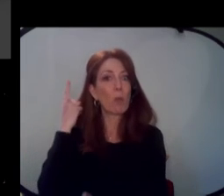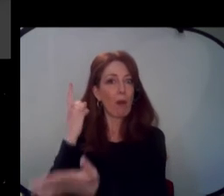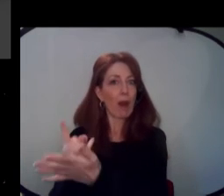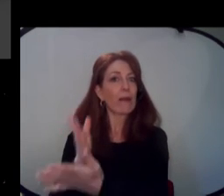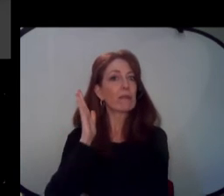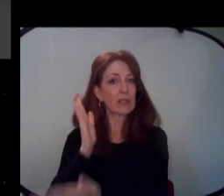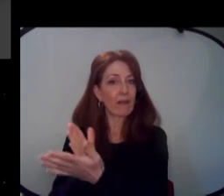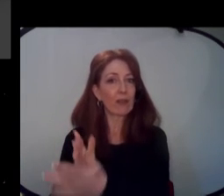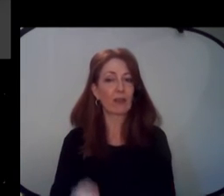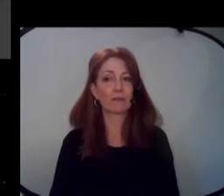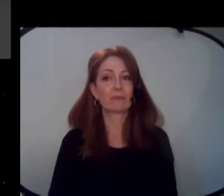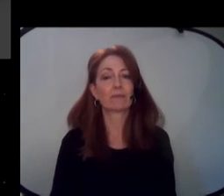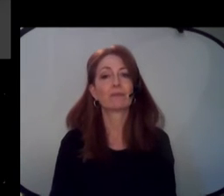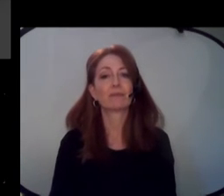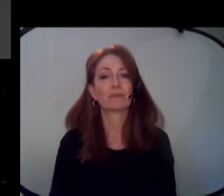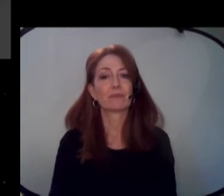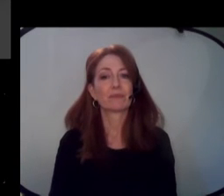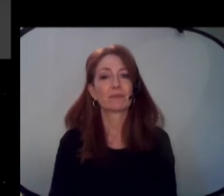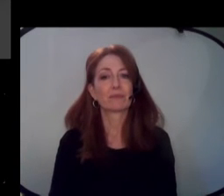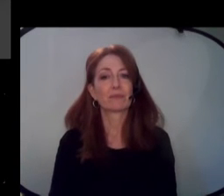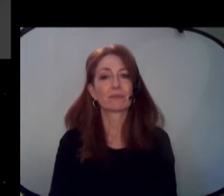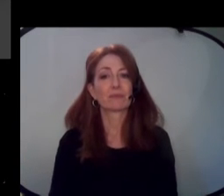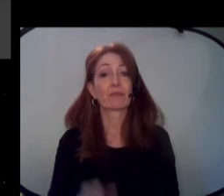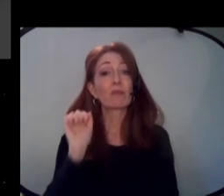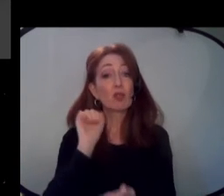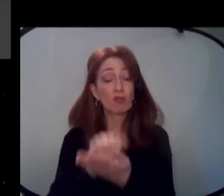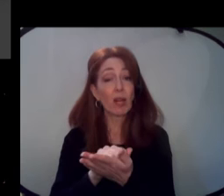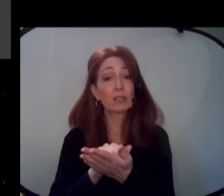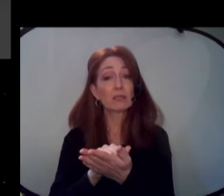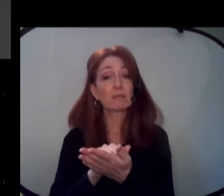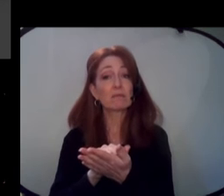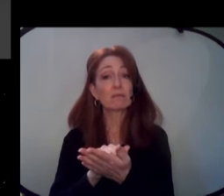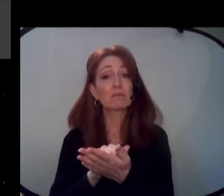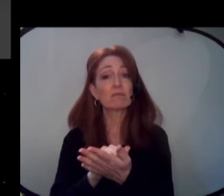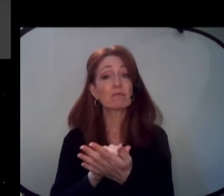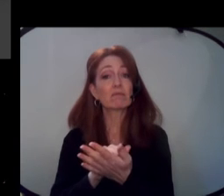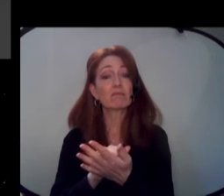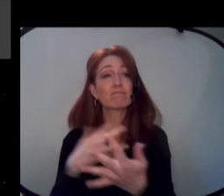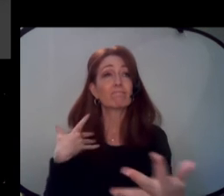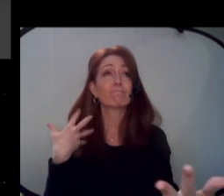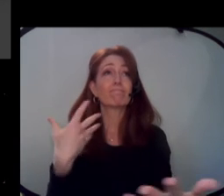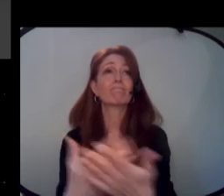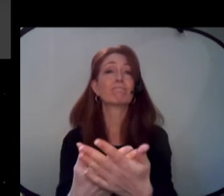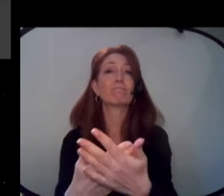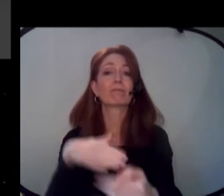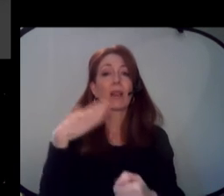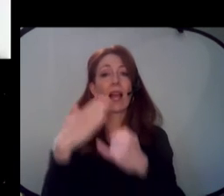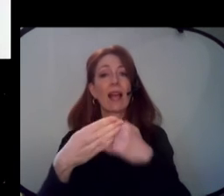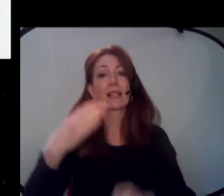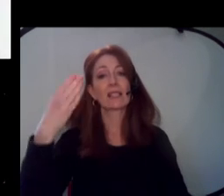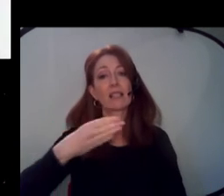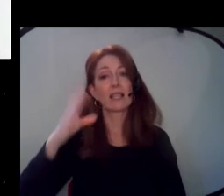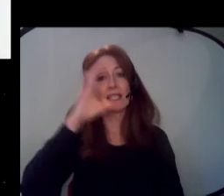No, I think that's absolutely right. And I think that for quite a long time, right since the end of the 19th century, when she started to be